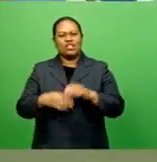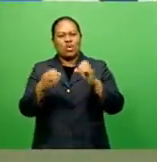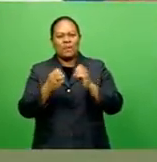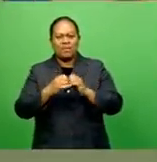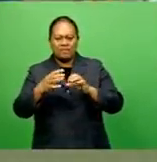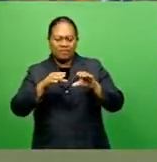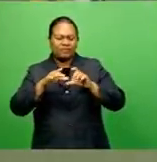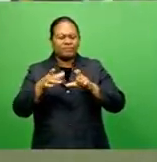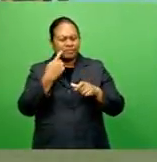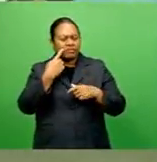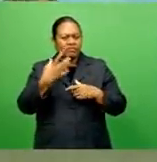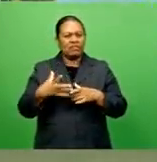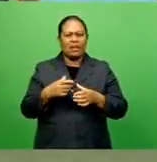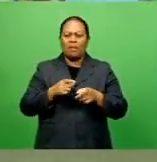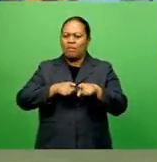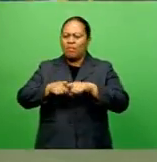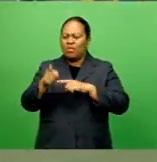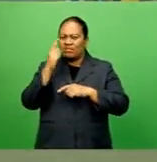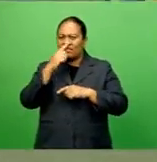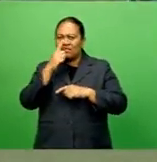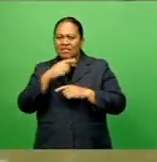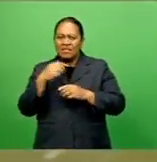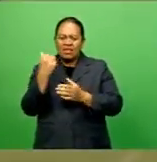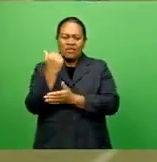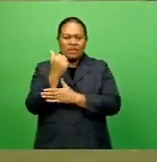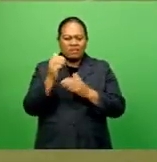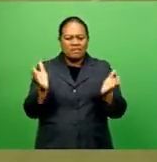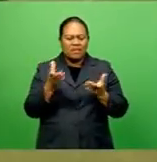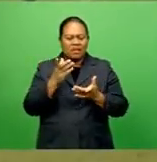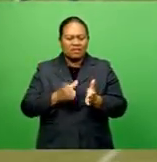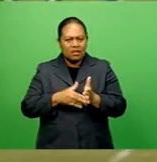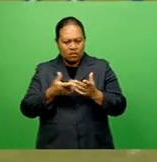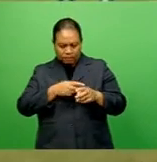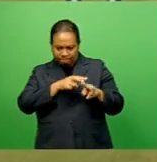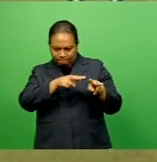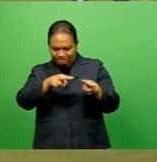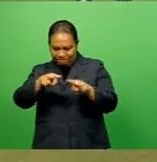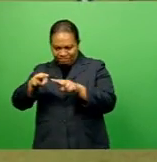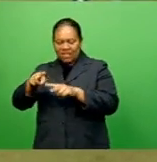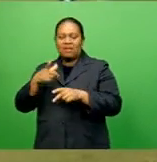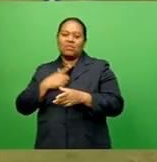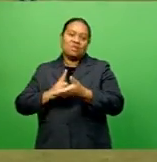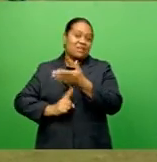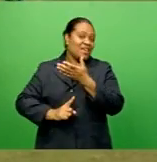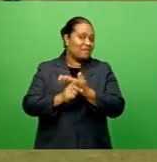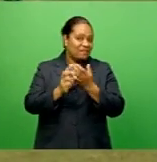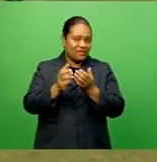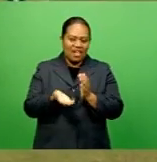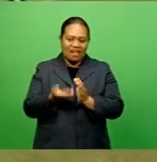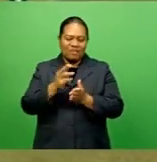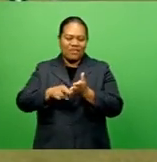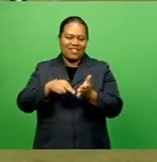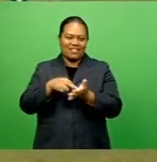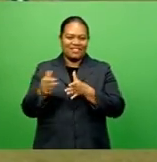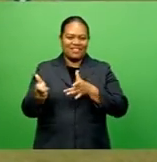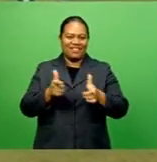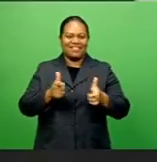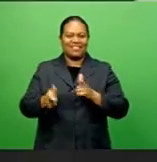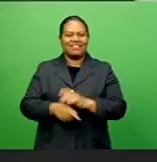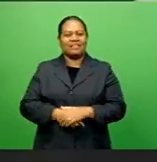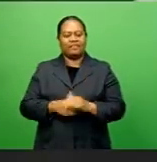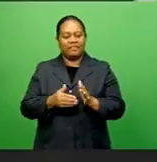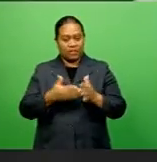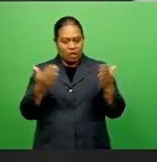impressed with a number of players so far and will be keeping an eye on them during the Uprising Sevens. Focus